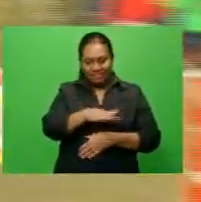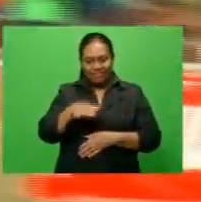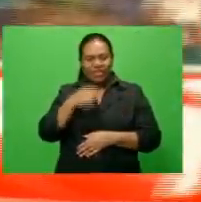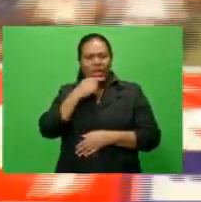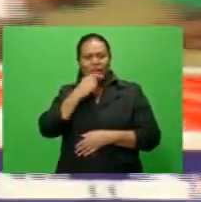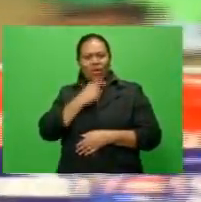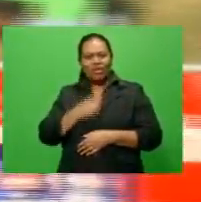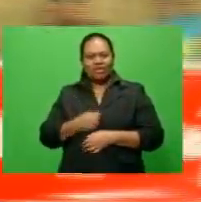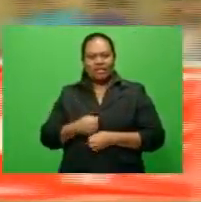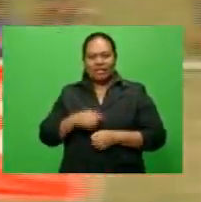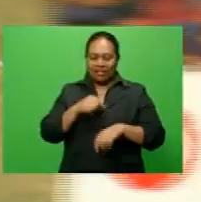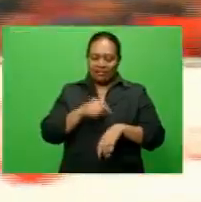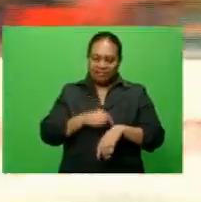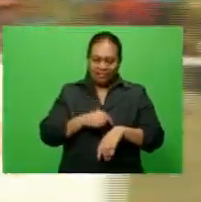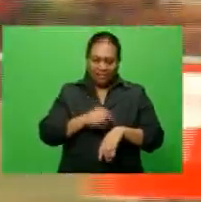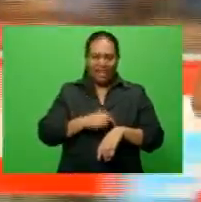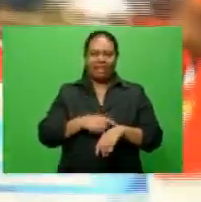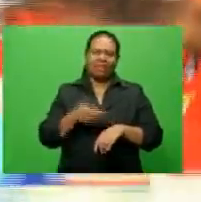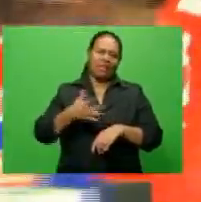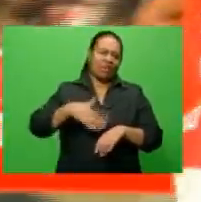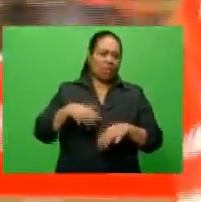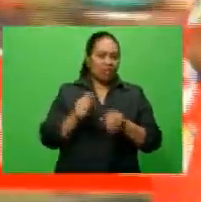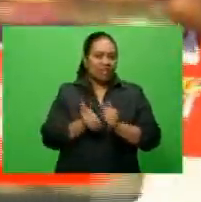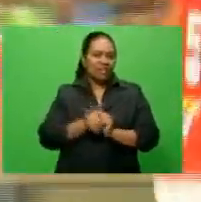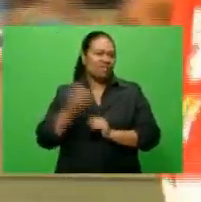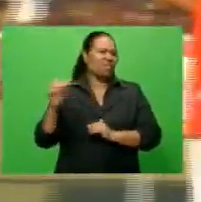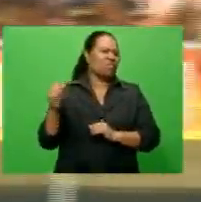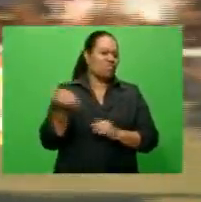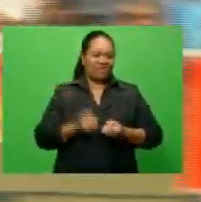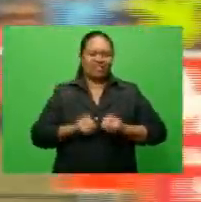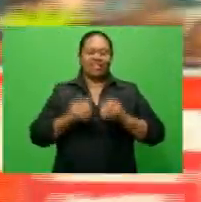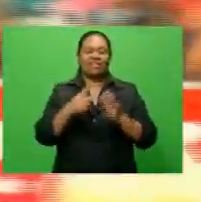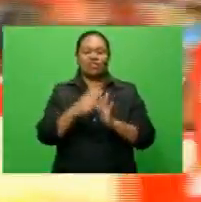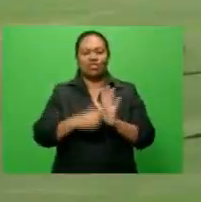giving this game and the victory to Sesel, who's recovering.